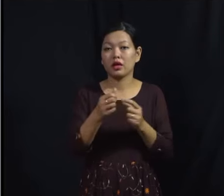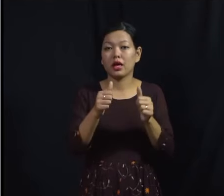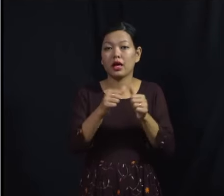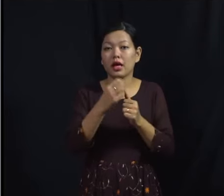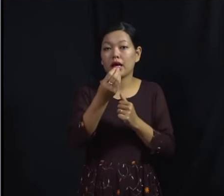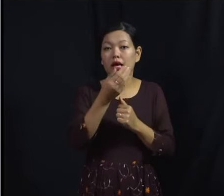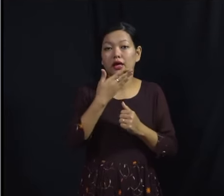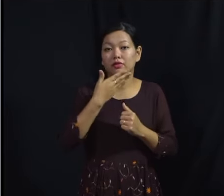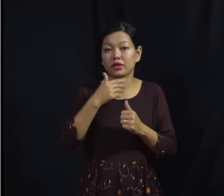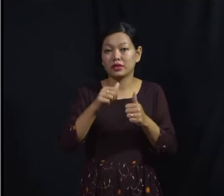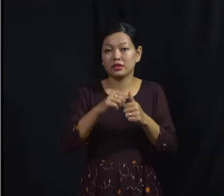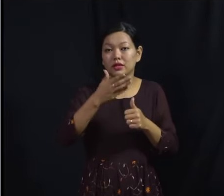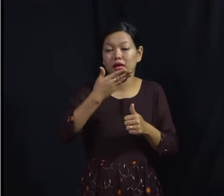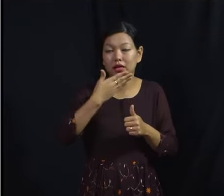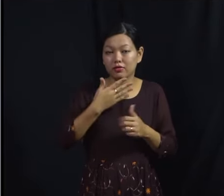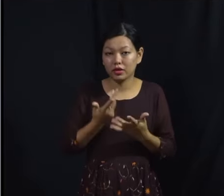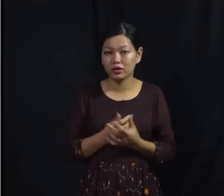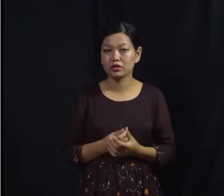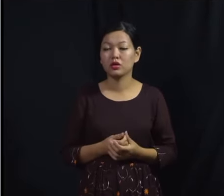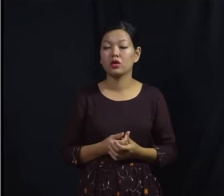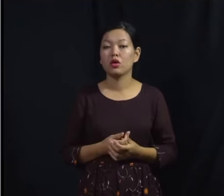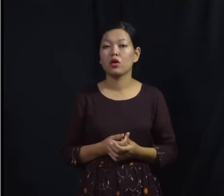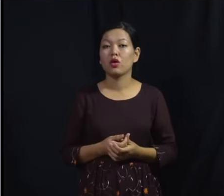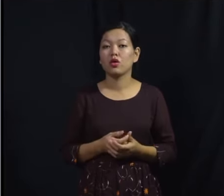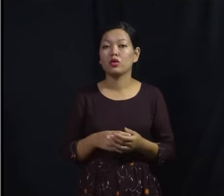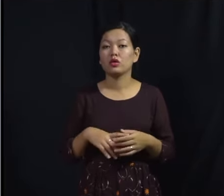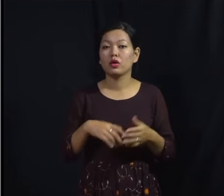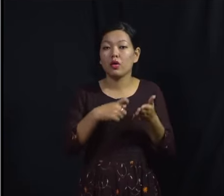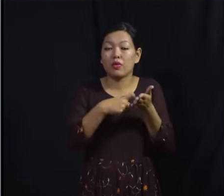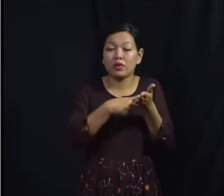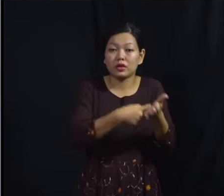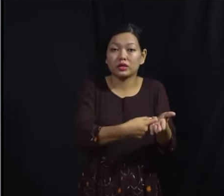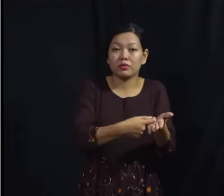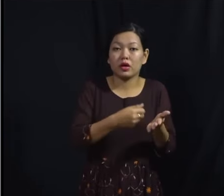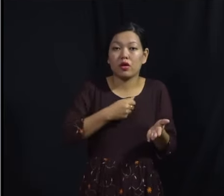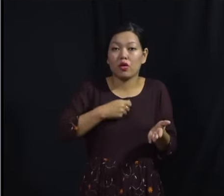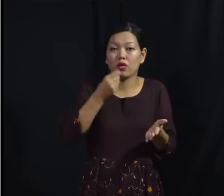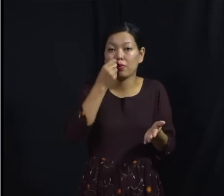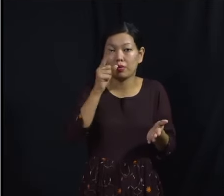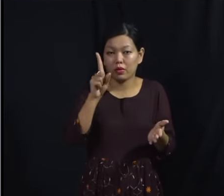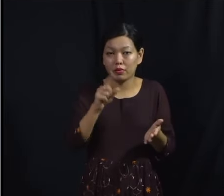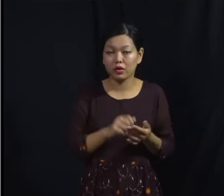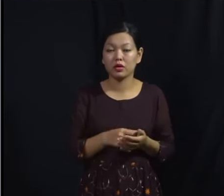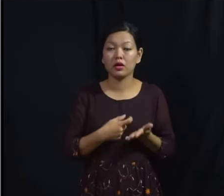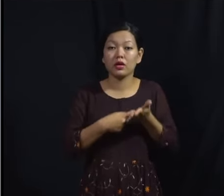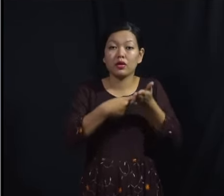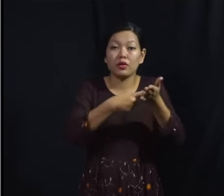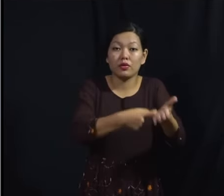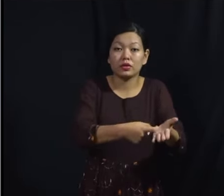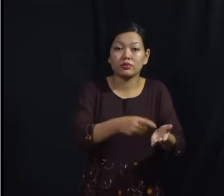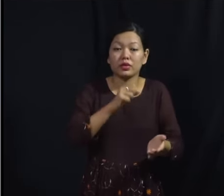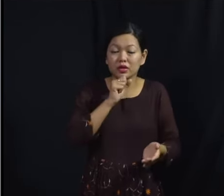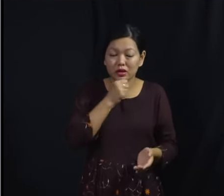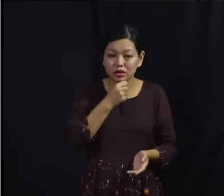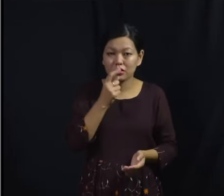Andrew was paid heed to, and she also respect her father and the grandmother. Remember, the